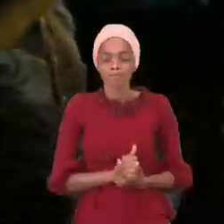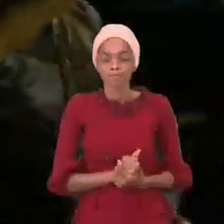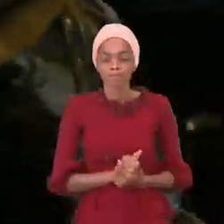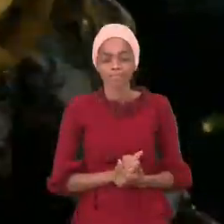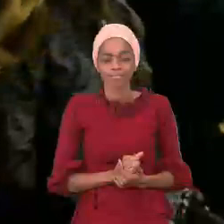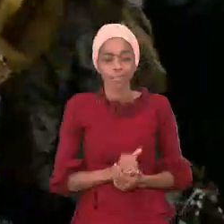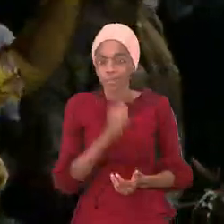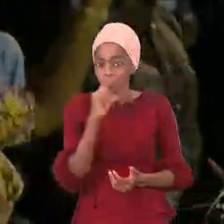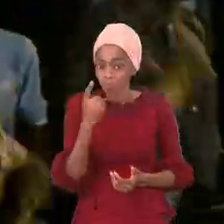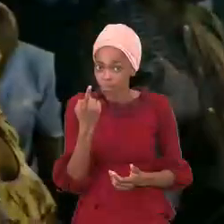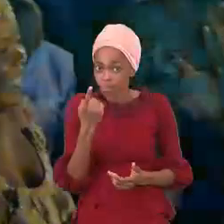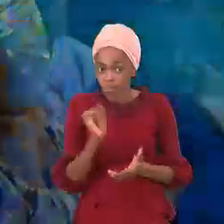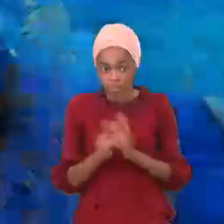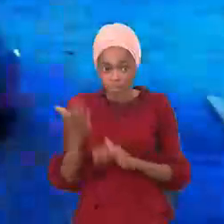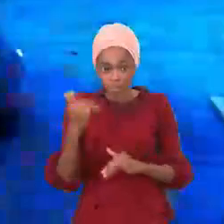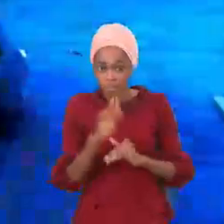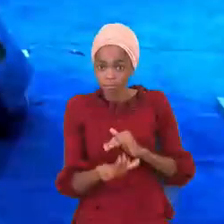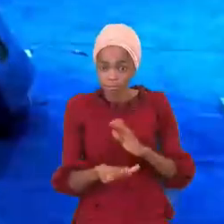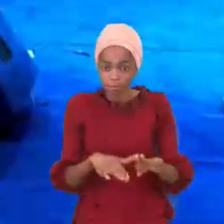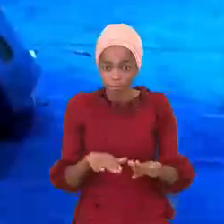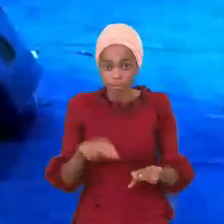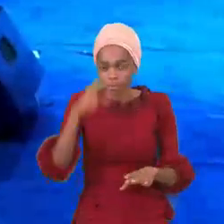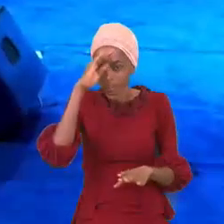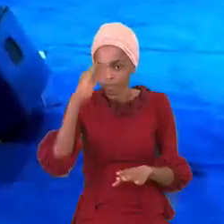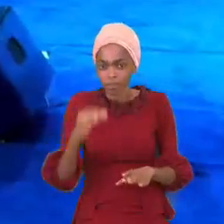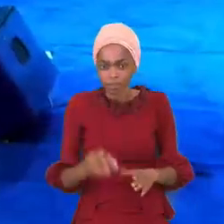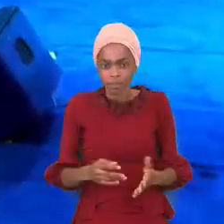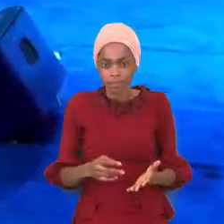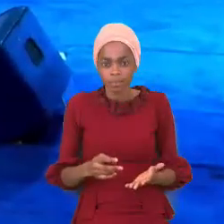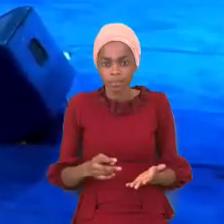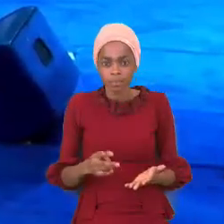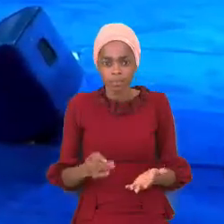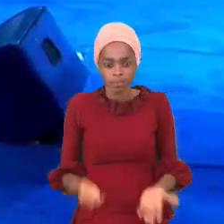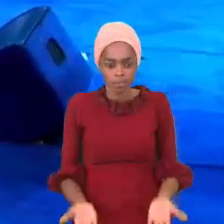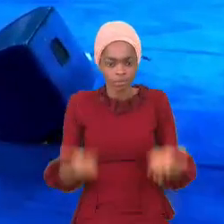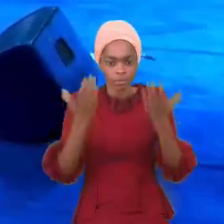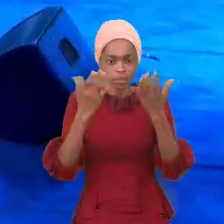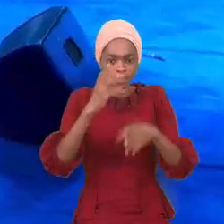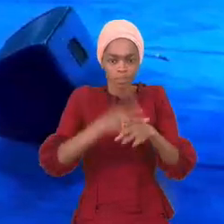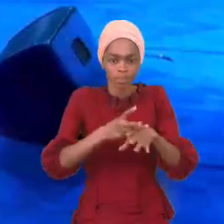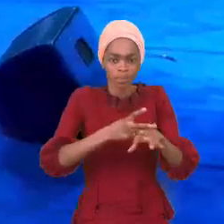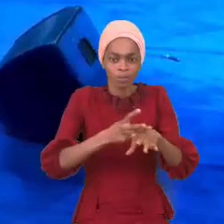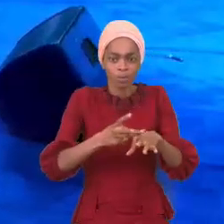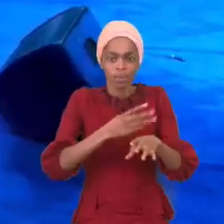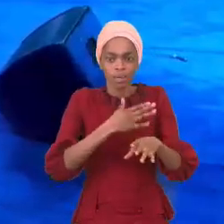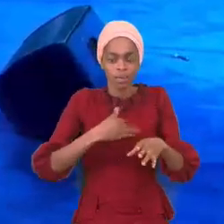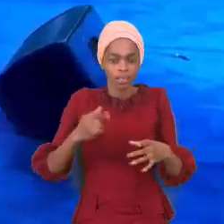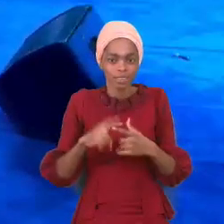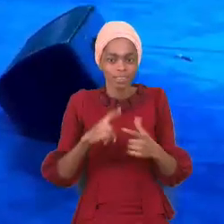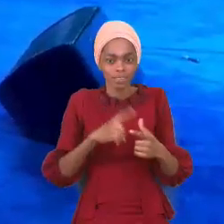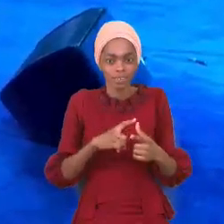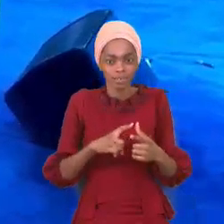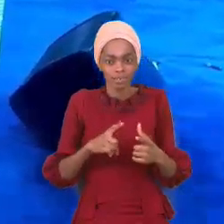Not only that was walking, he raised up that board and then to